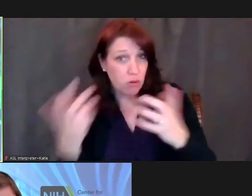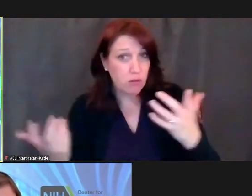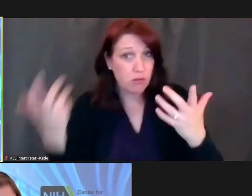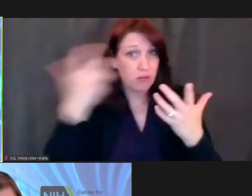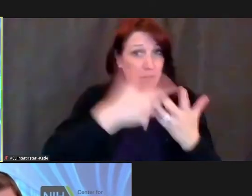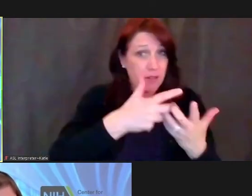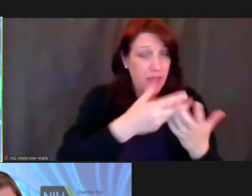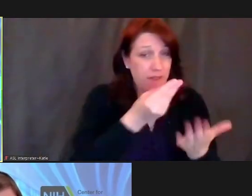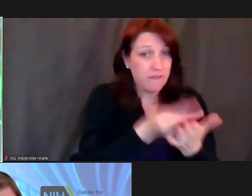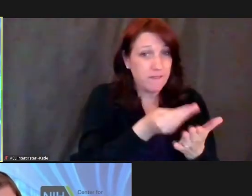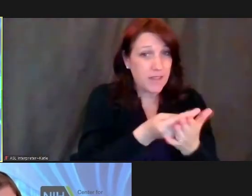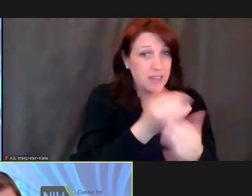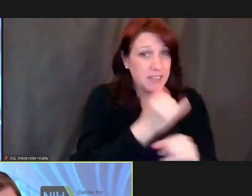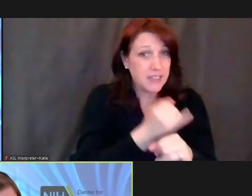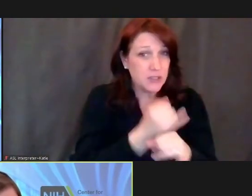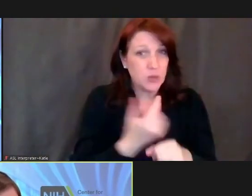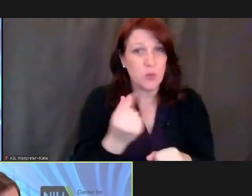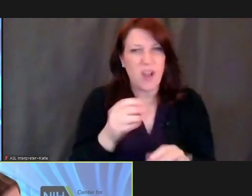funding institute.